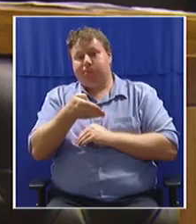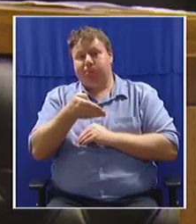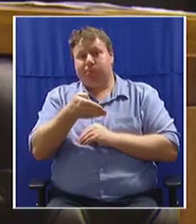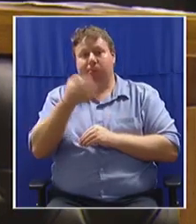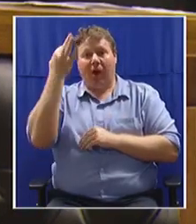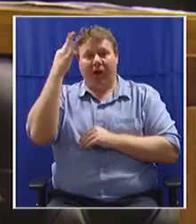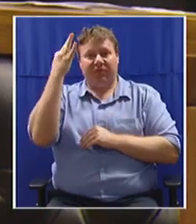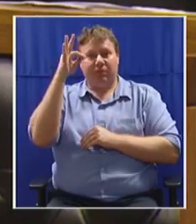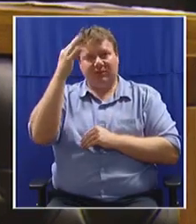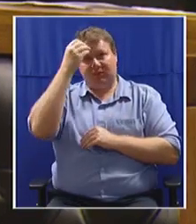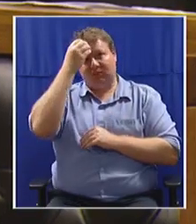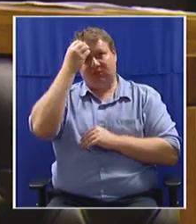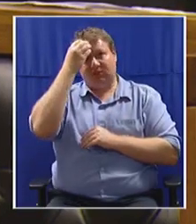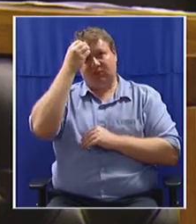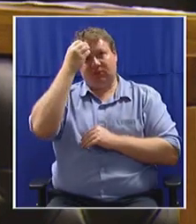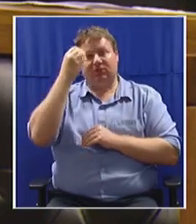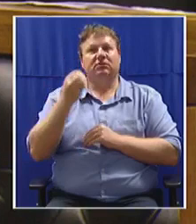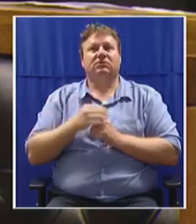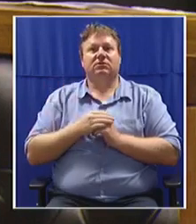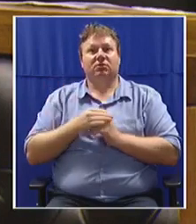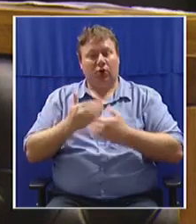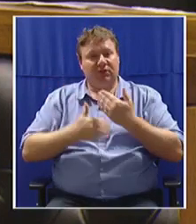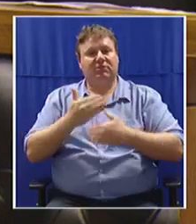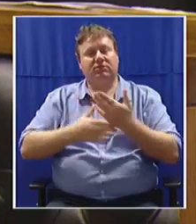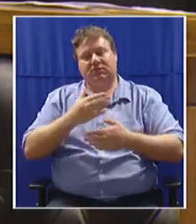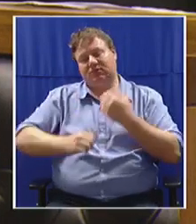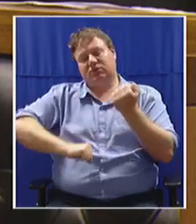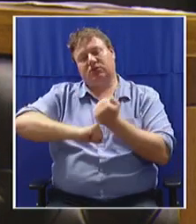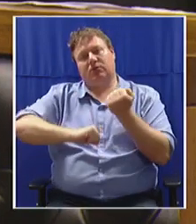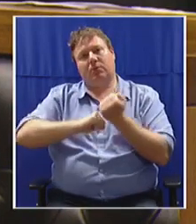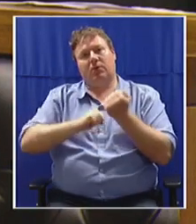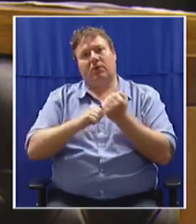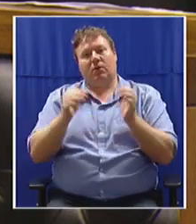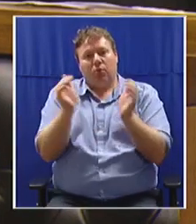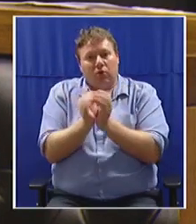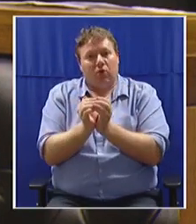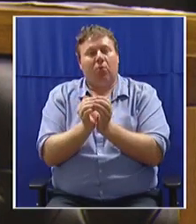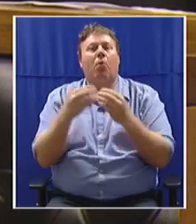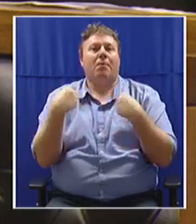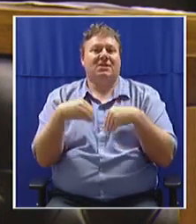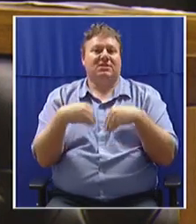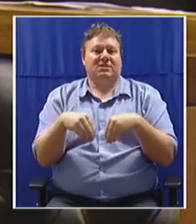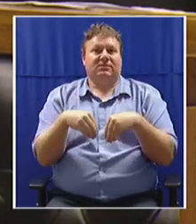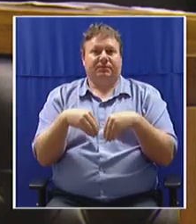government is consistently supporting small enterprises